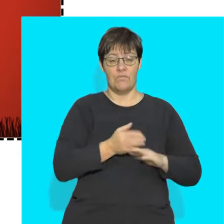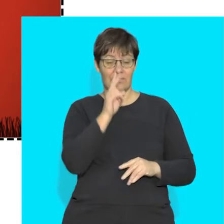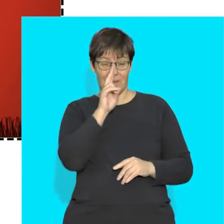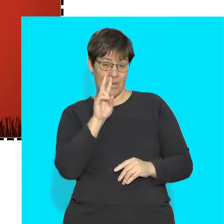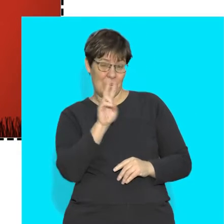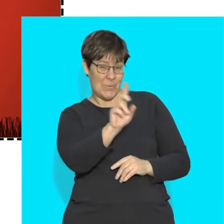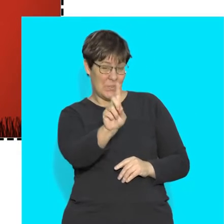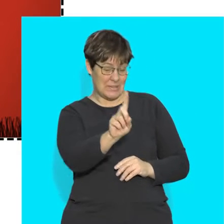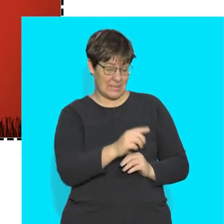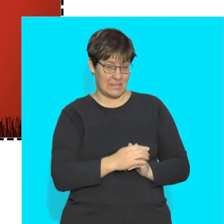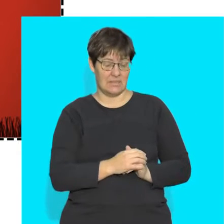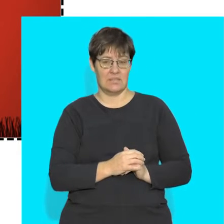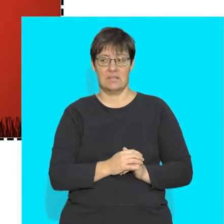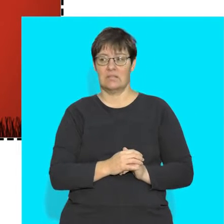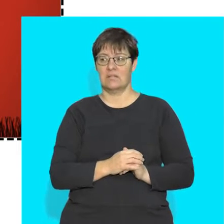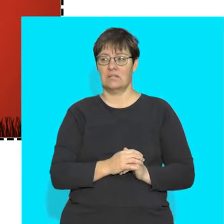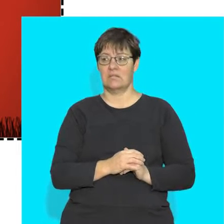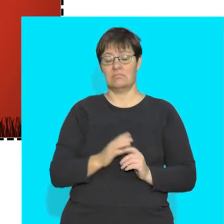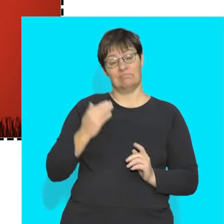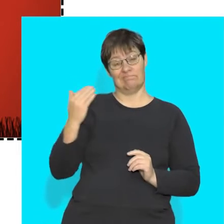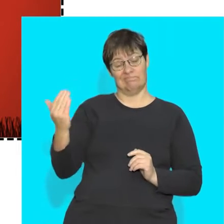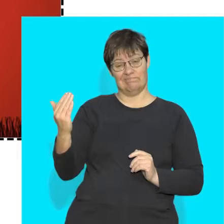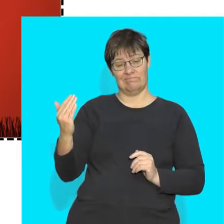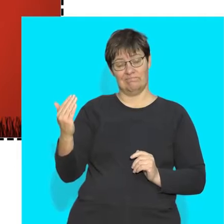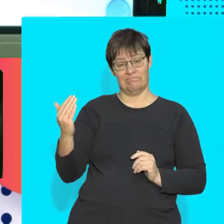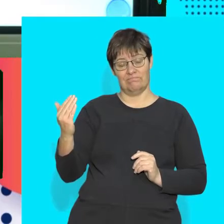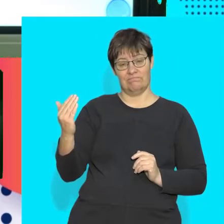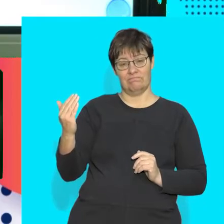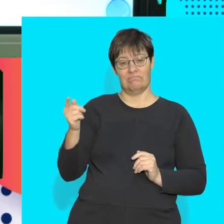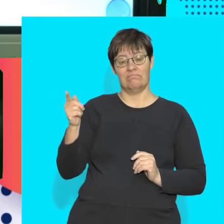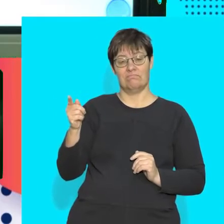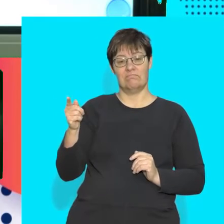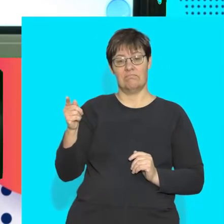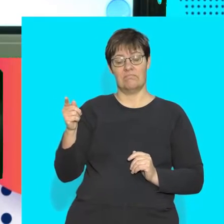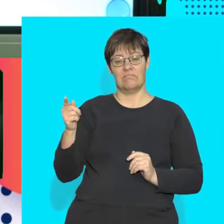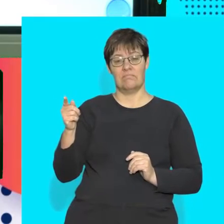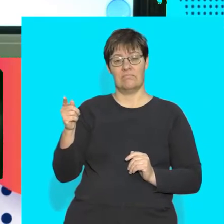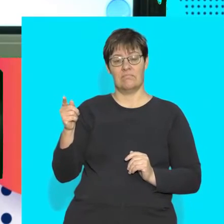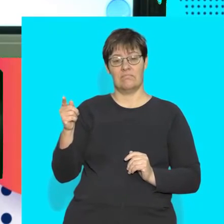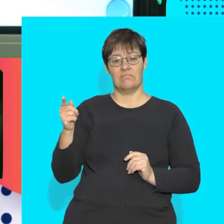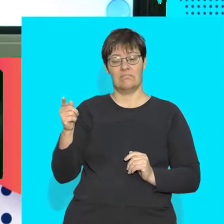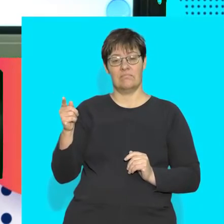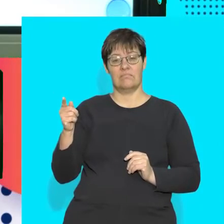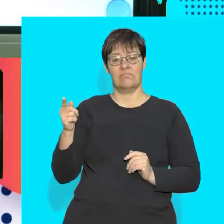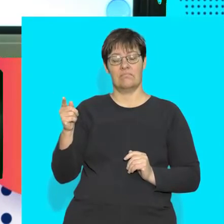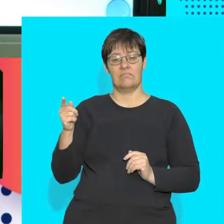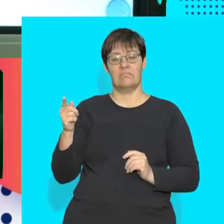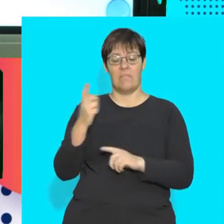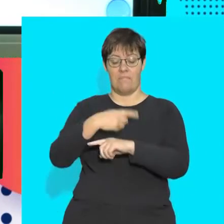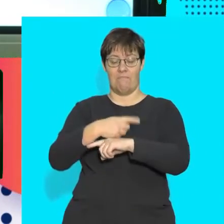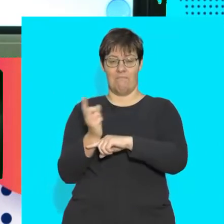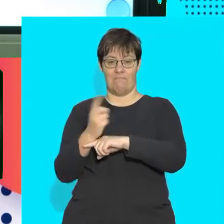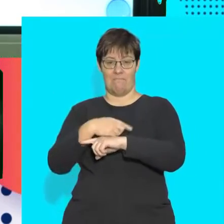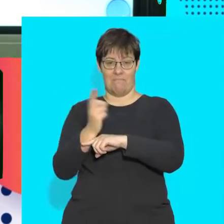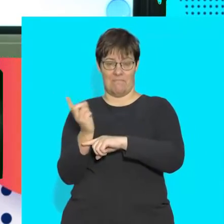pay attention to is on the right-hand side of the screen over there, there's going to be a